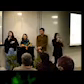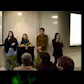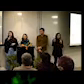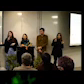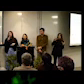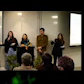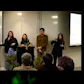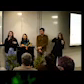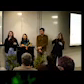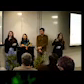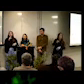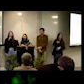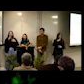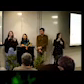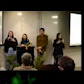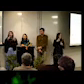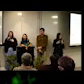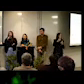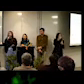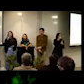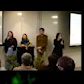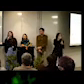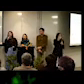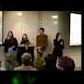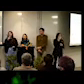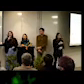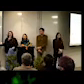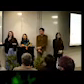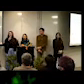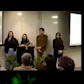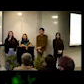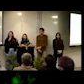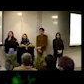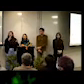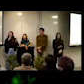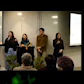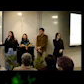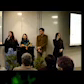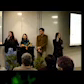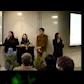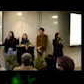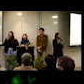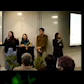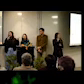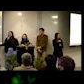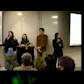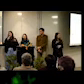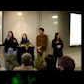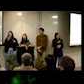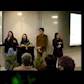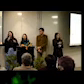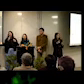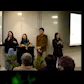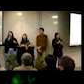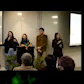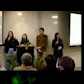kids ends up actually absorbing more than if they were just told, you're actually going to go to this lesson and just listen. So I think there is something about the duality of doing